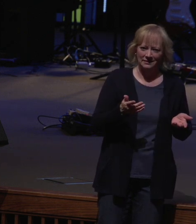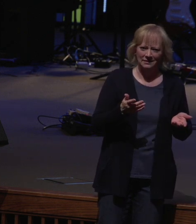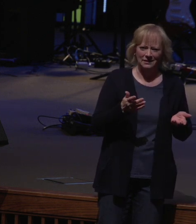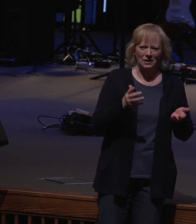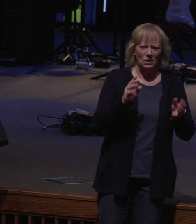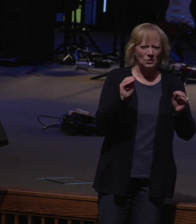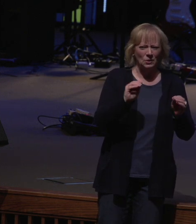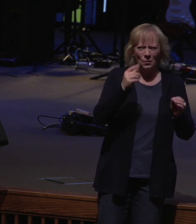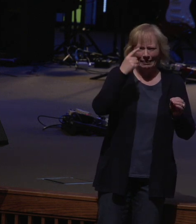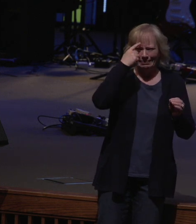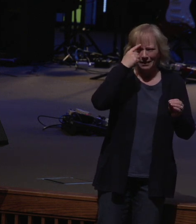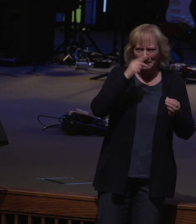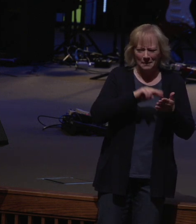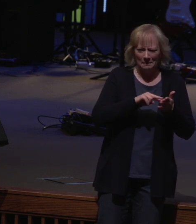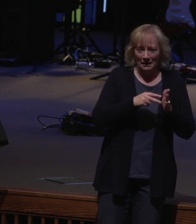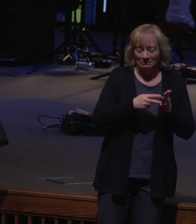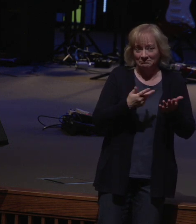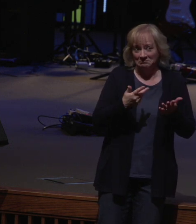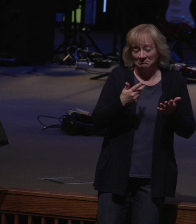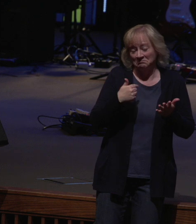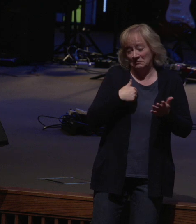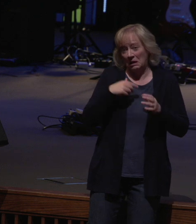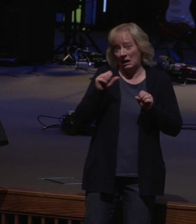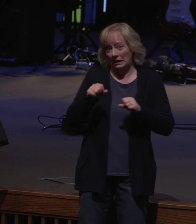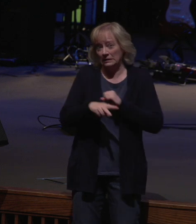Nobody thought that meant, well, we should steal his goat.